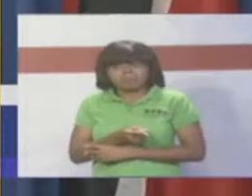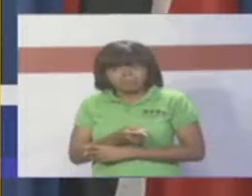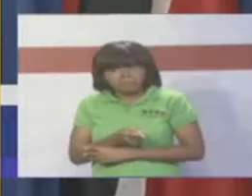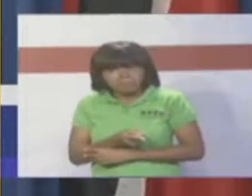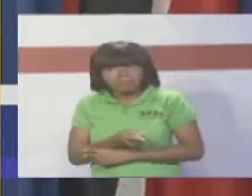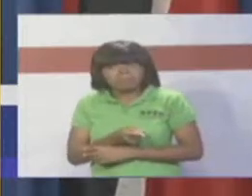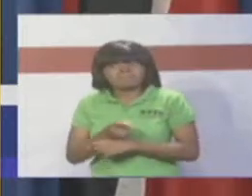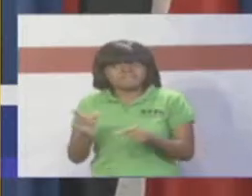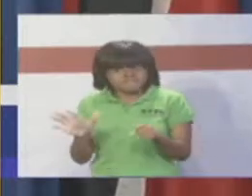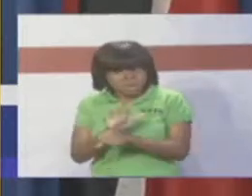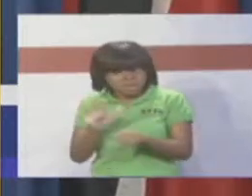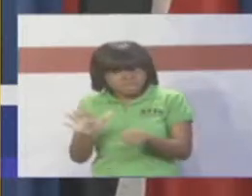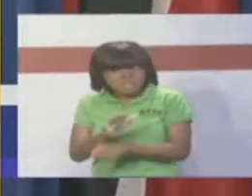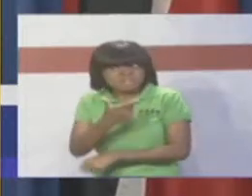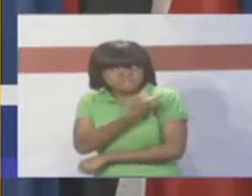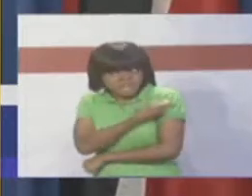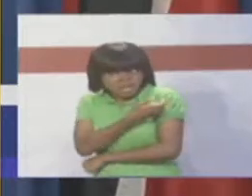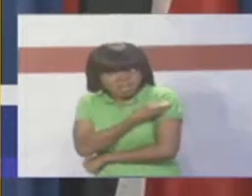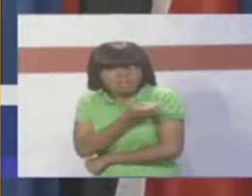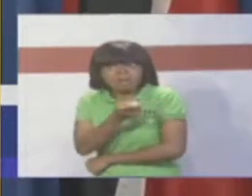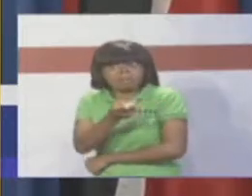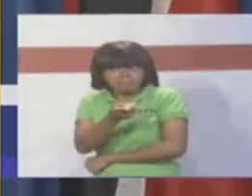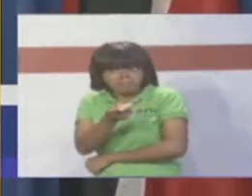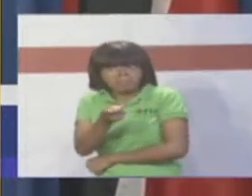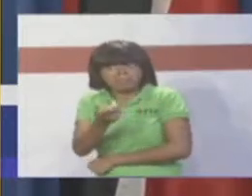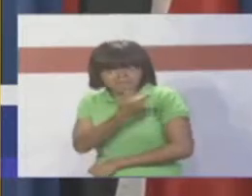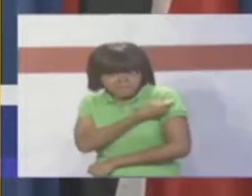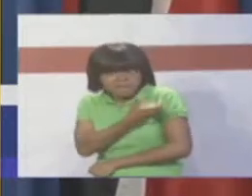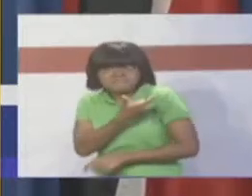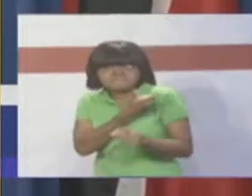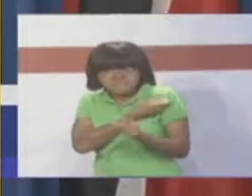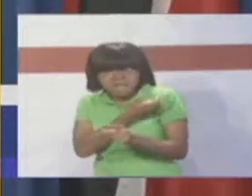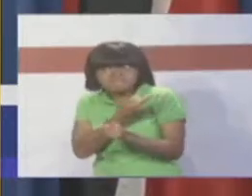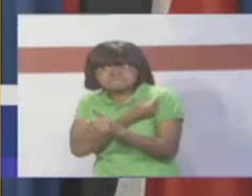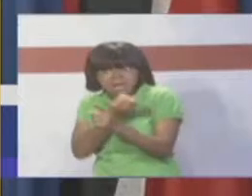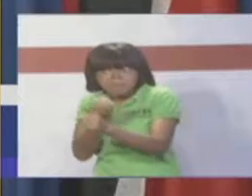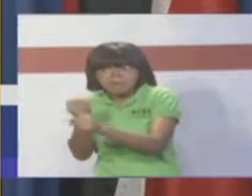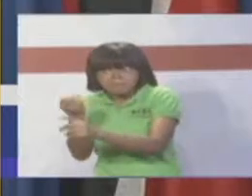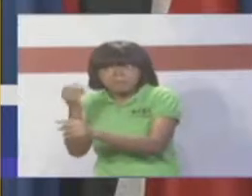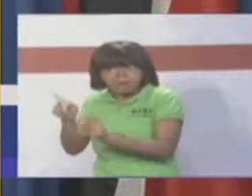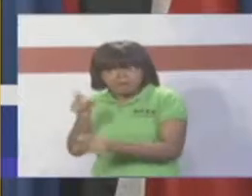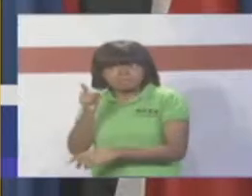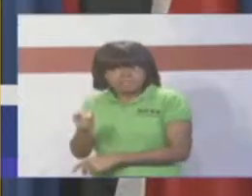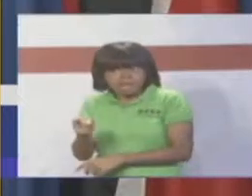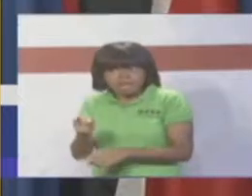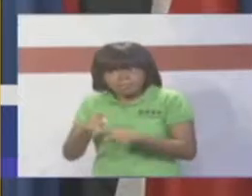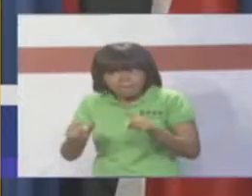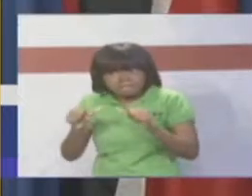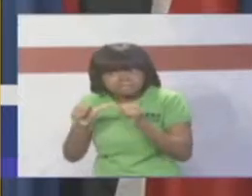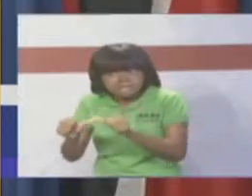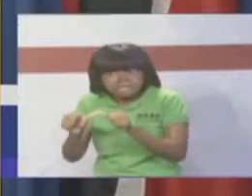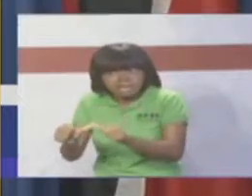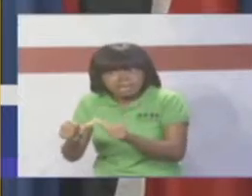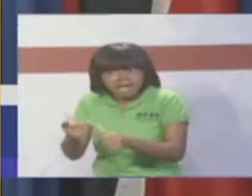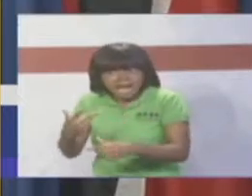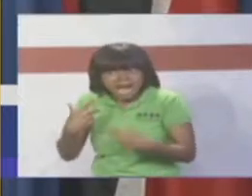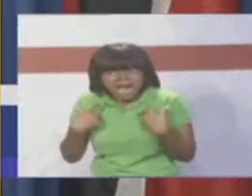possible, but the outbreaks may not be permanent and they may not be destructively damaging.